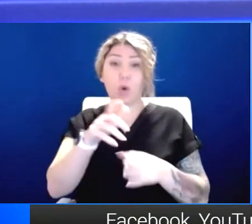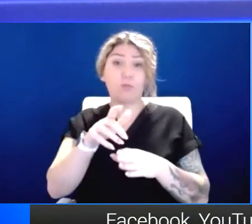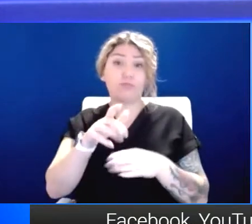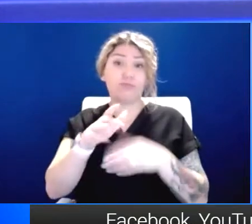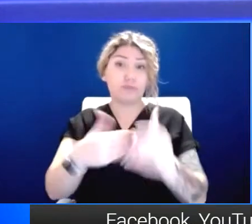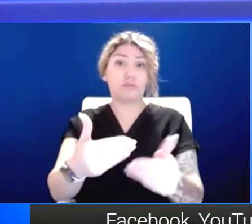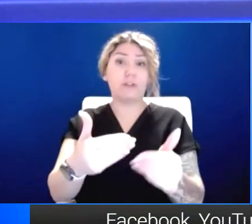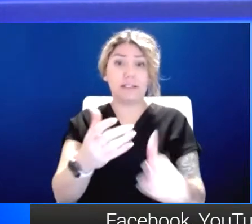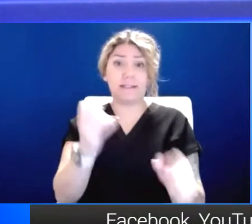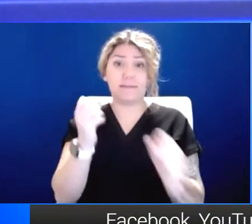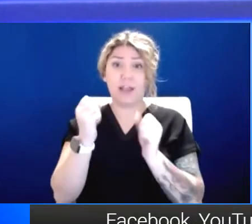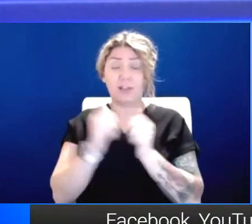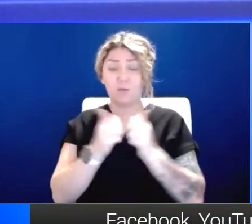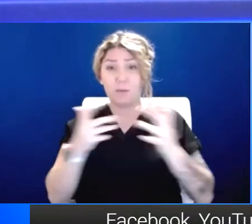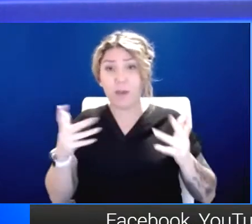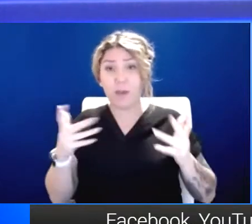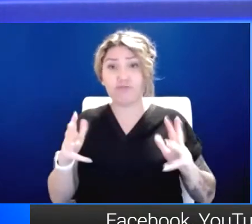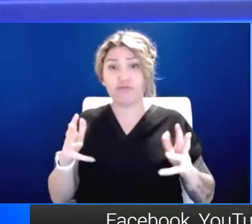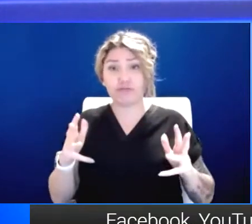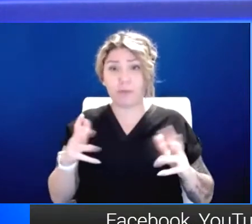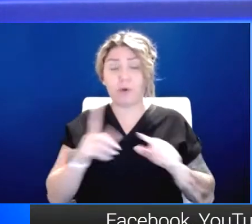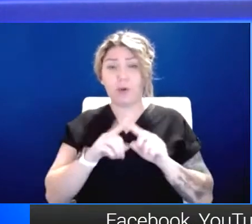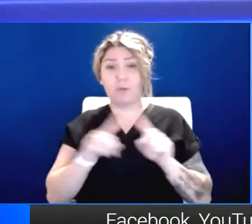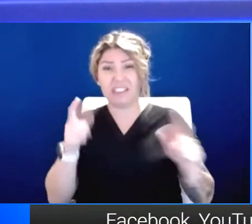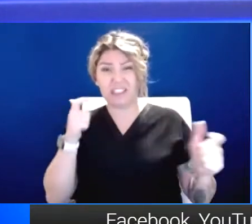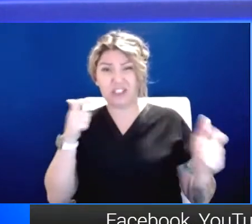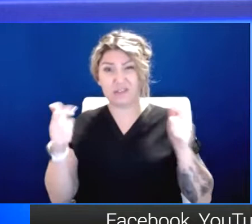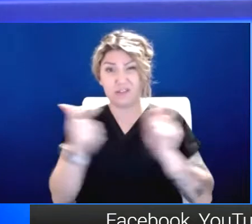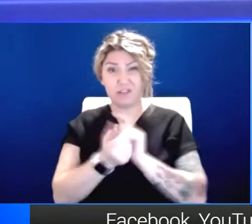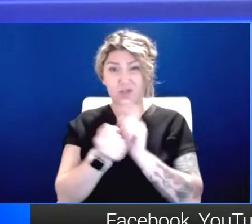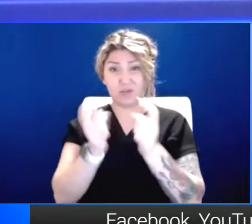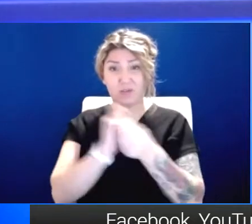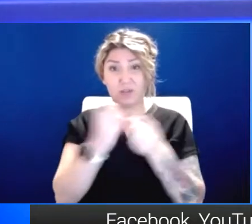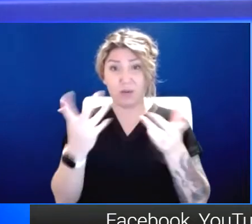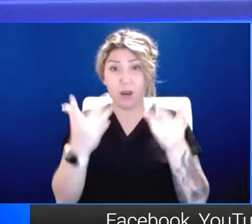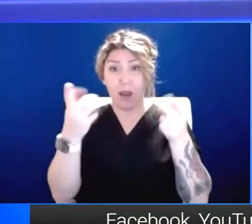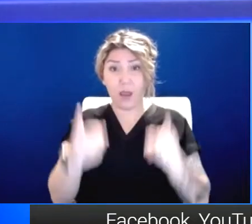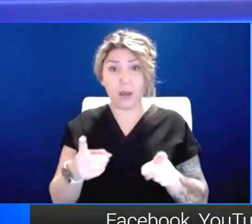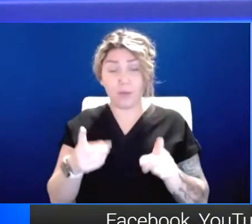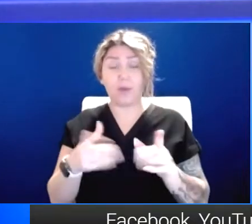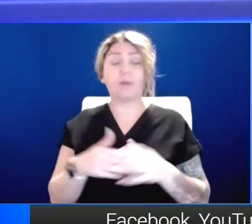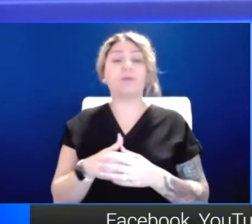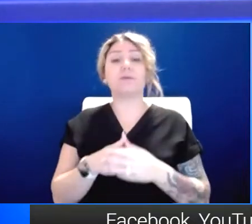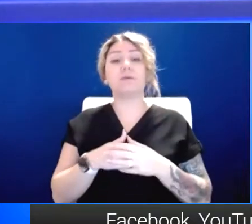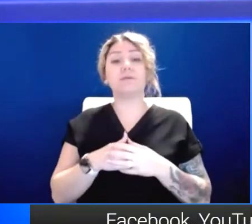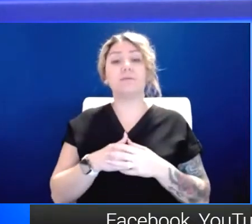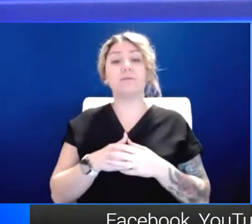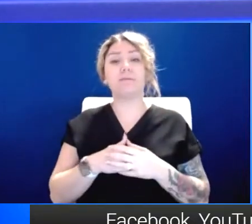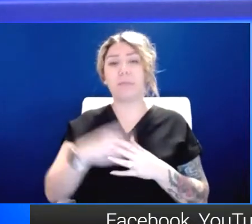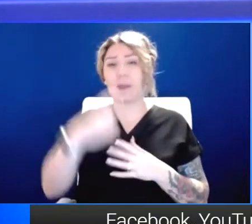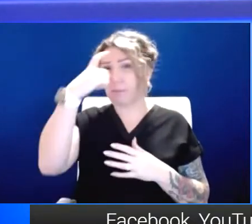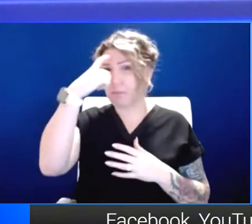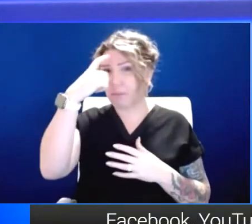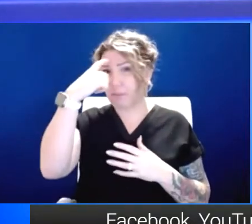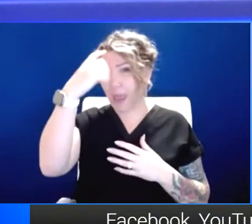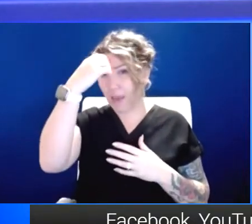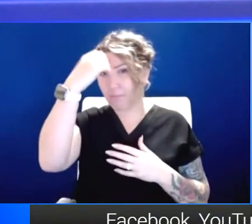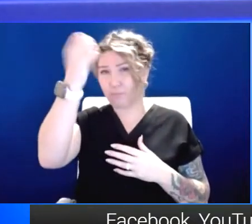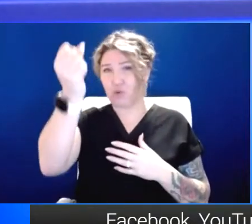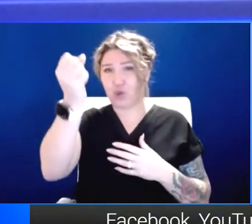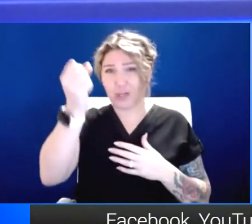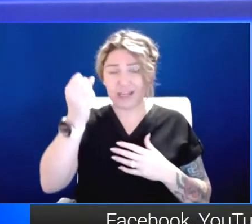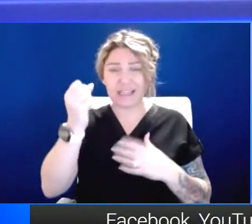patients do not have tremor. But the biggest change that happens is patients who start having memory issues often